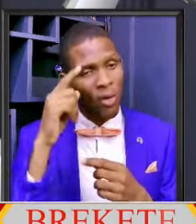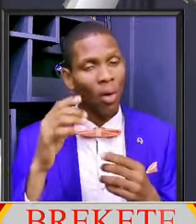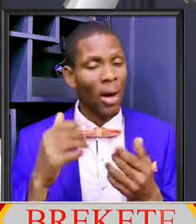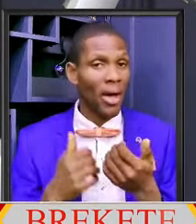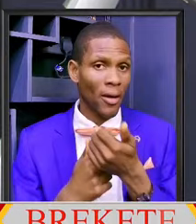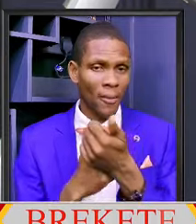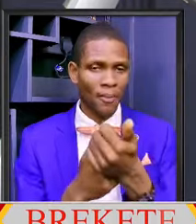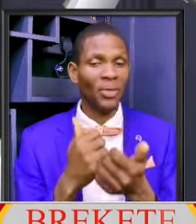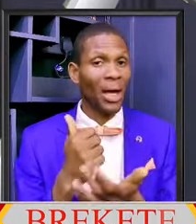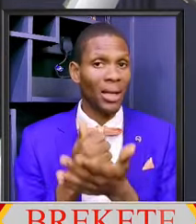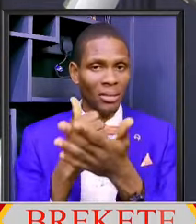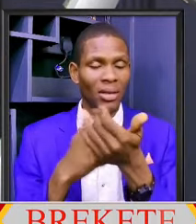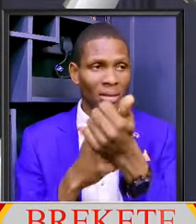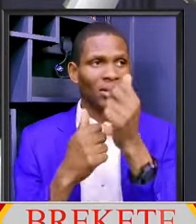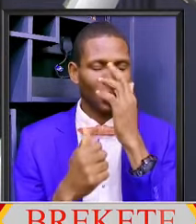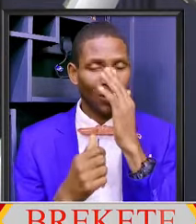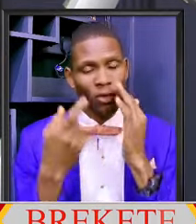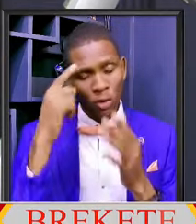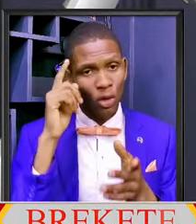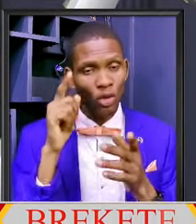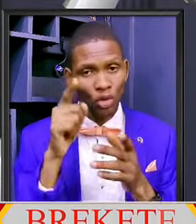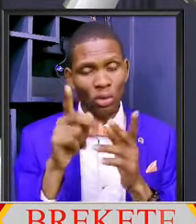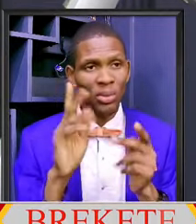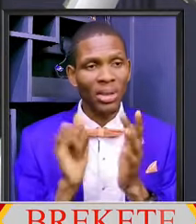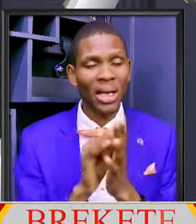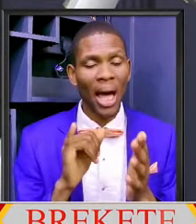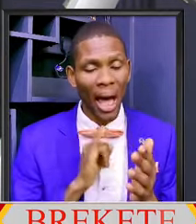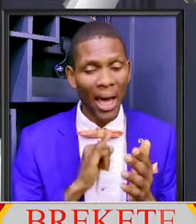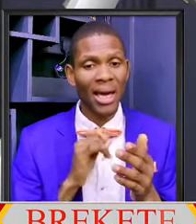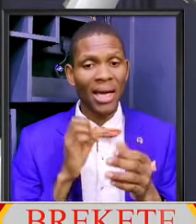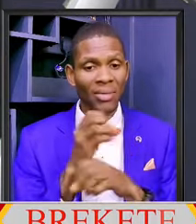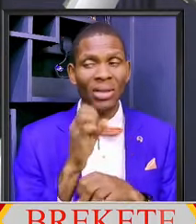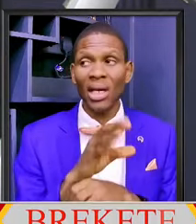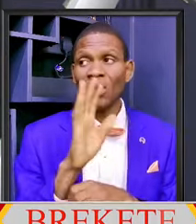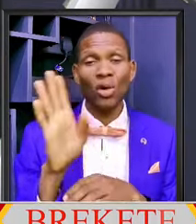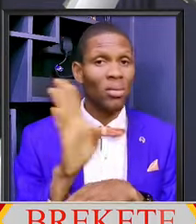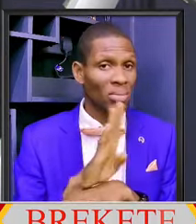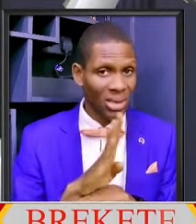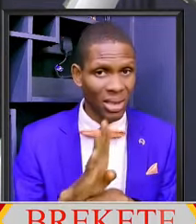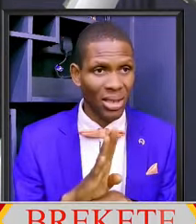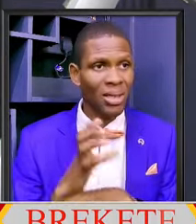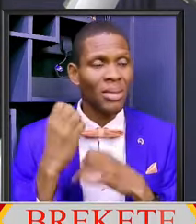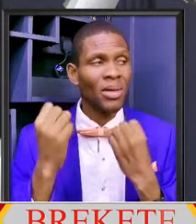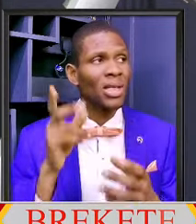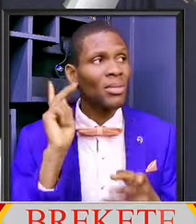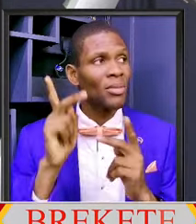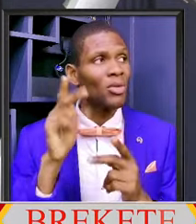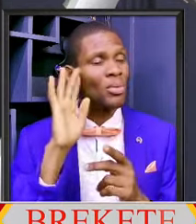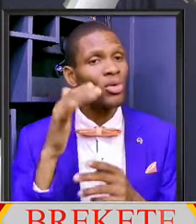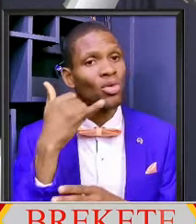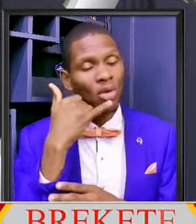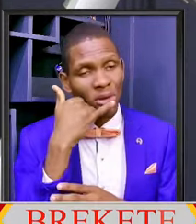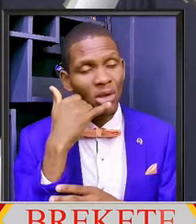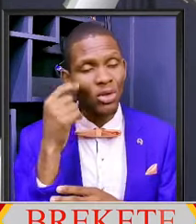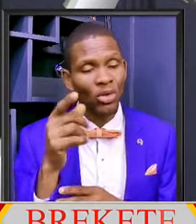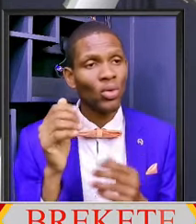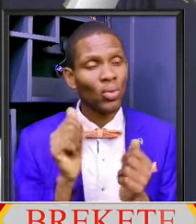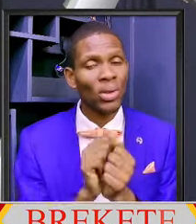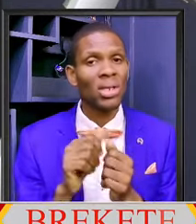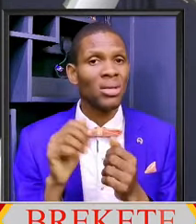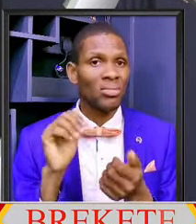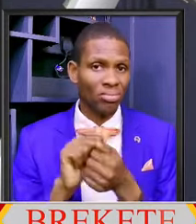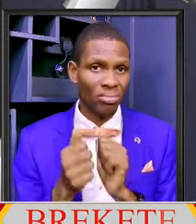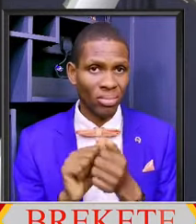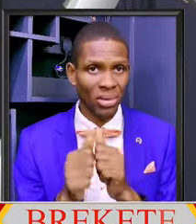those of una way I they advertise una business, many people go, they call una with problems.